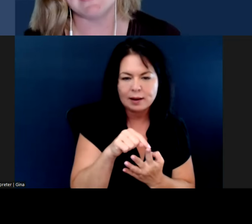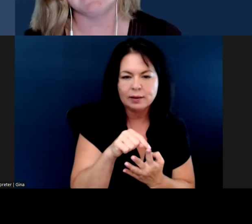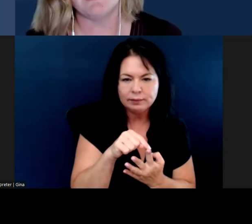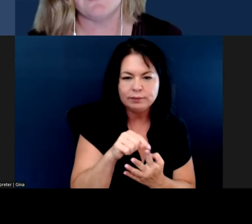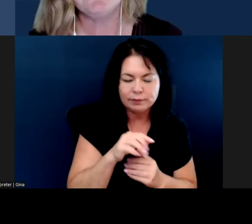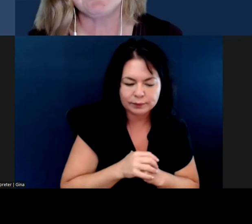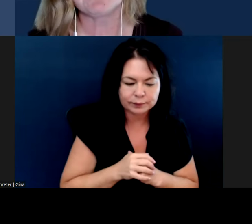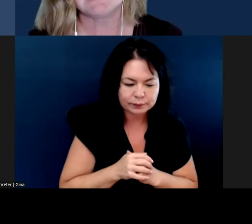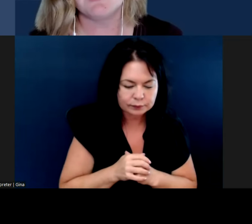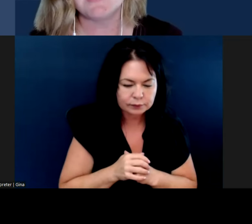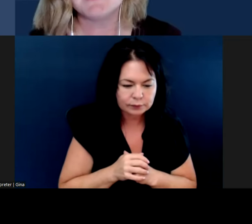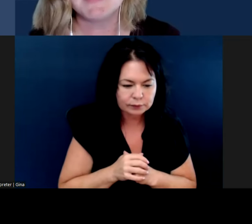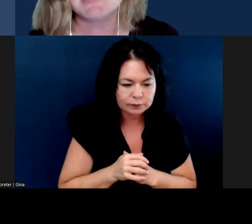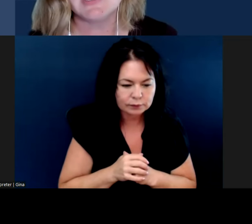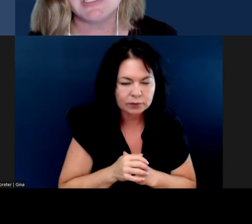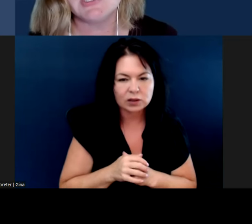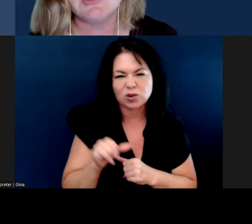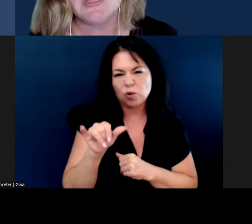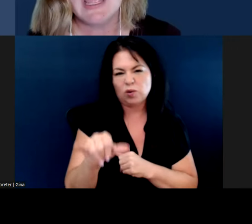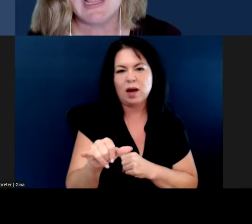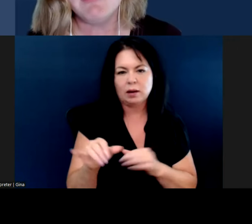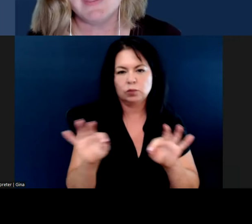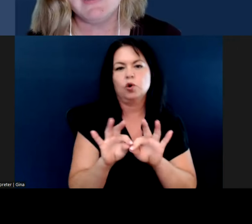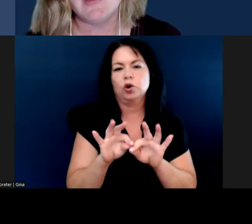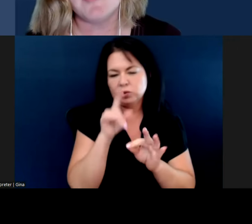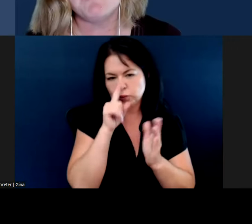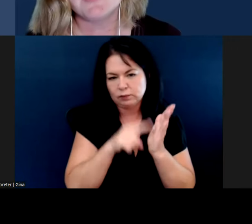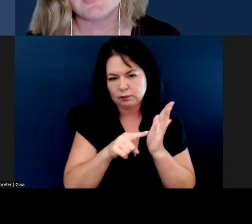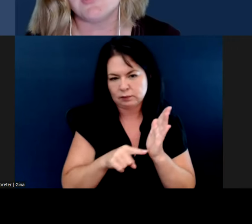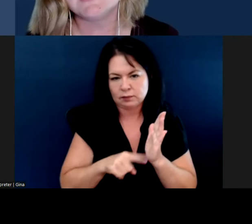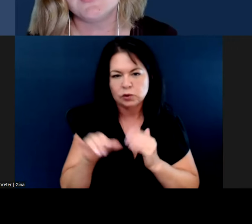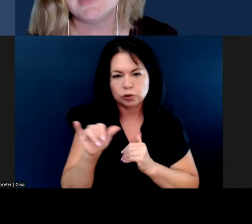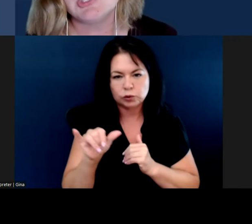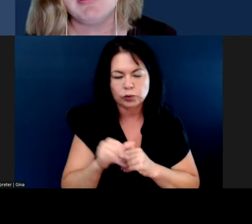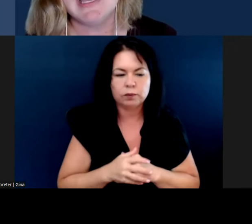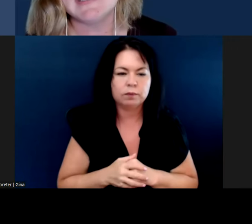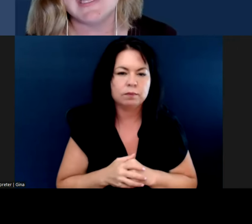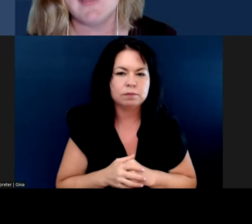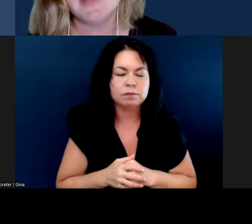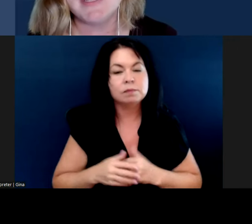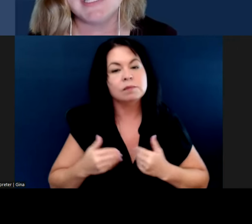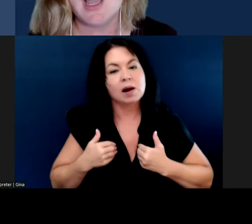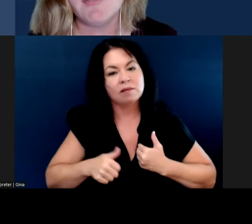like that. So that's something to look into. And then there are also additional plans that have limited